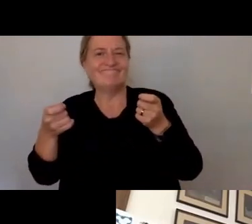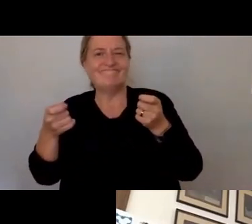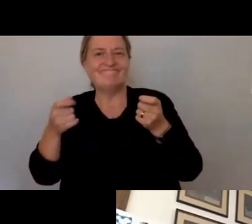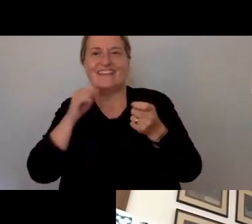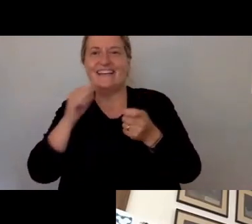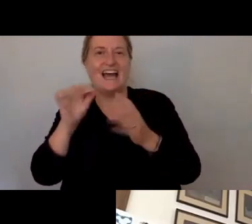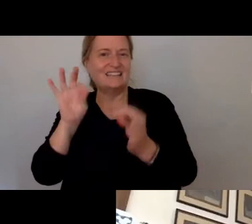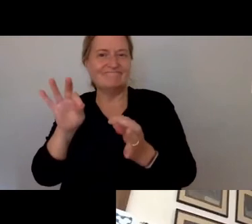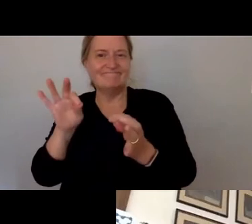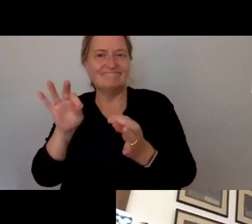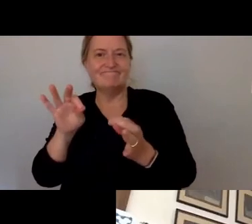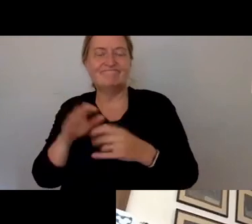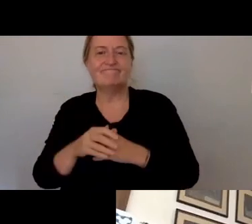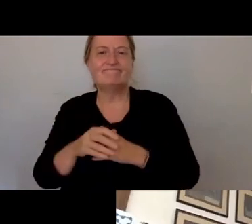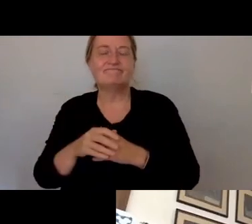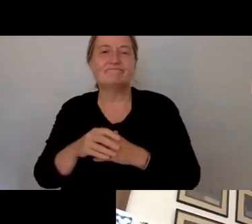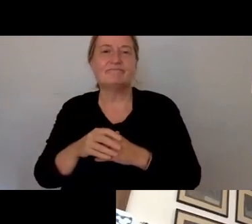well managed out, right?